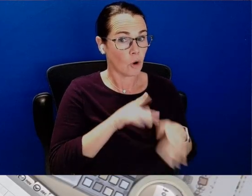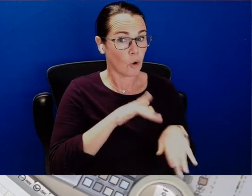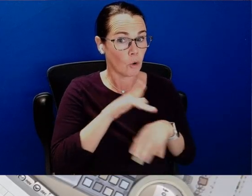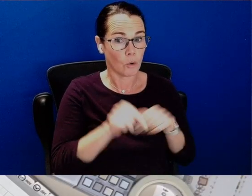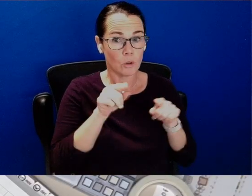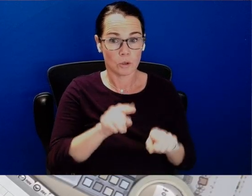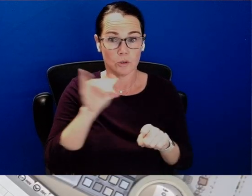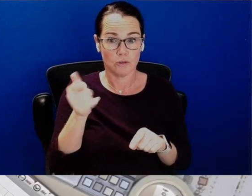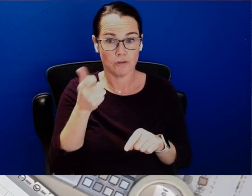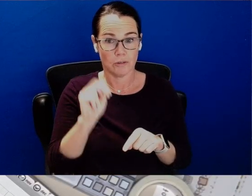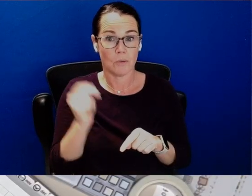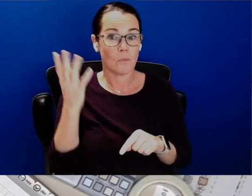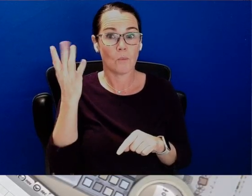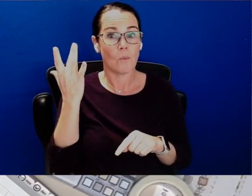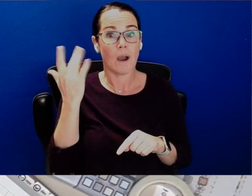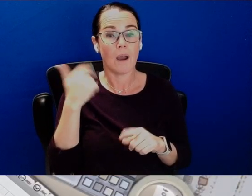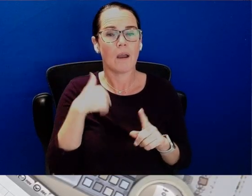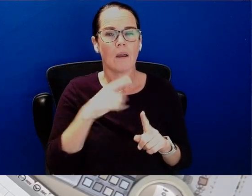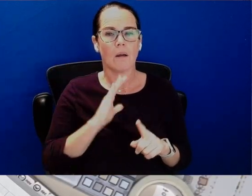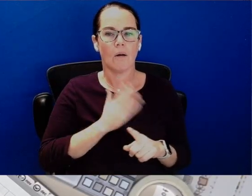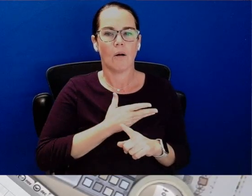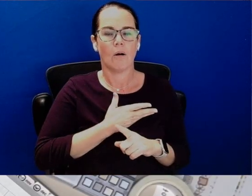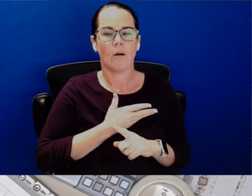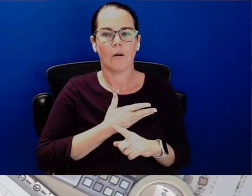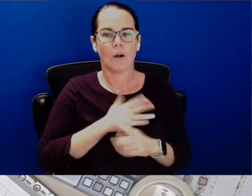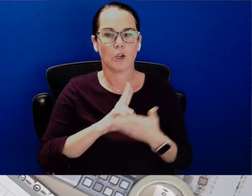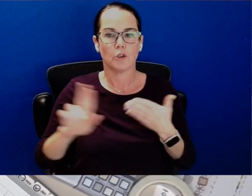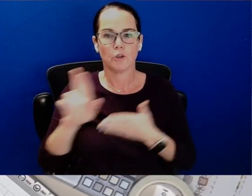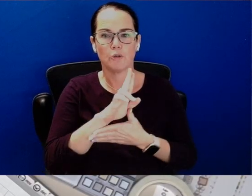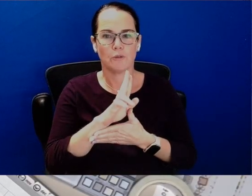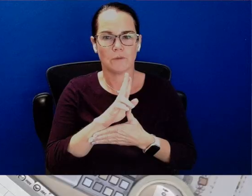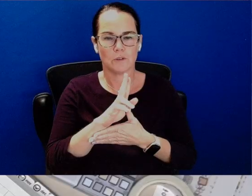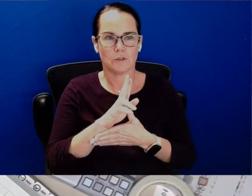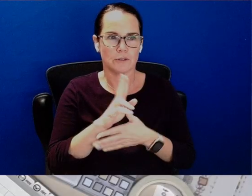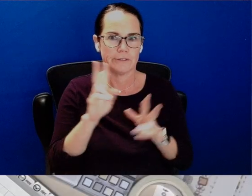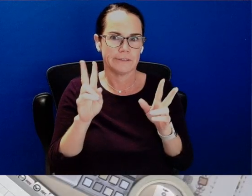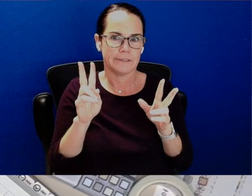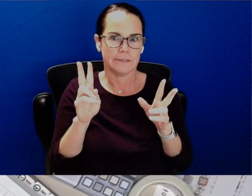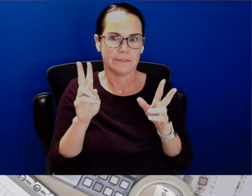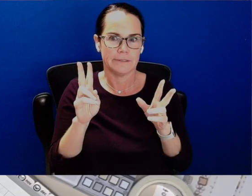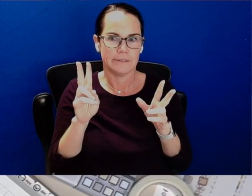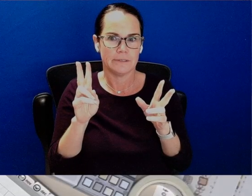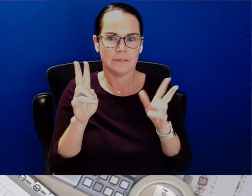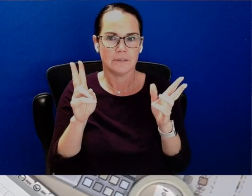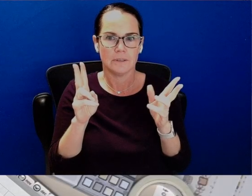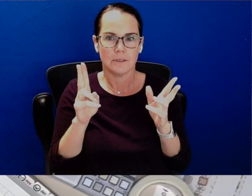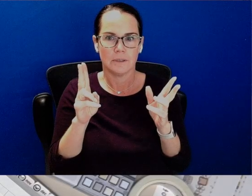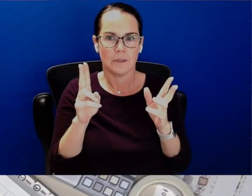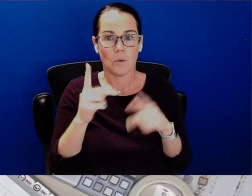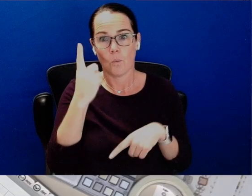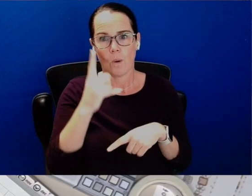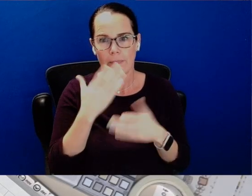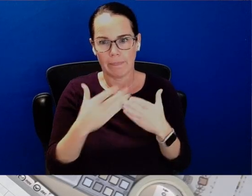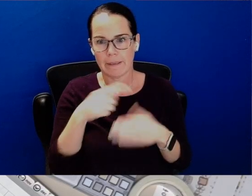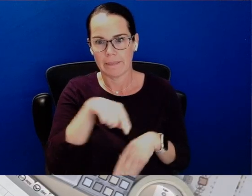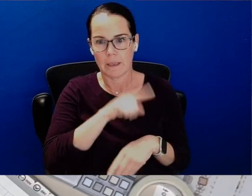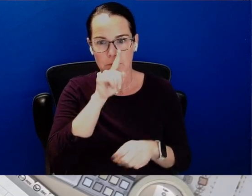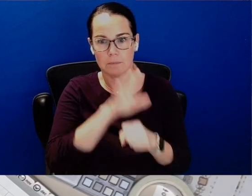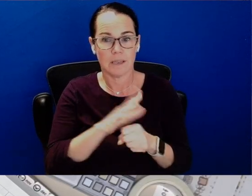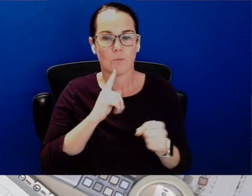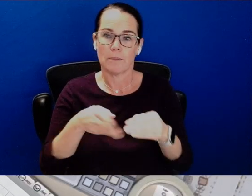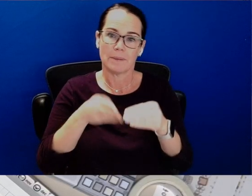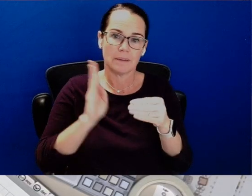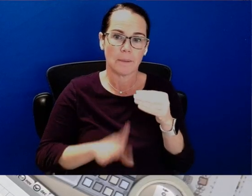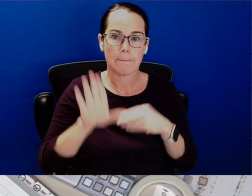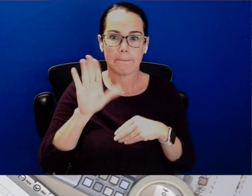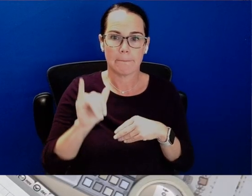in January because one of the things that my university is committed to doing is being